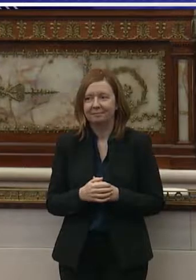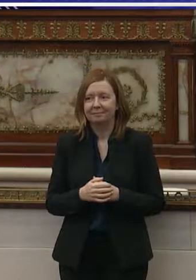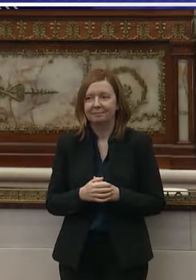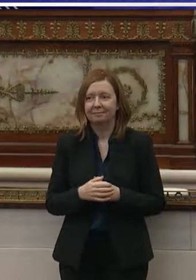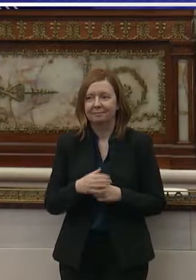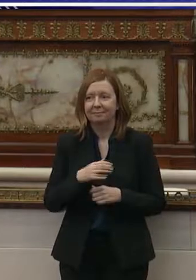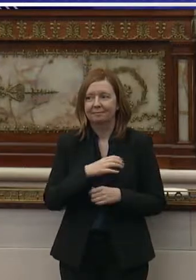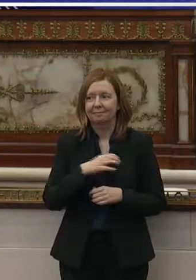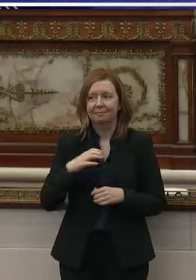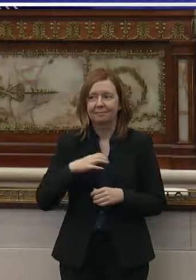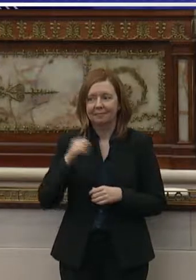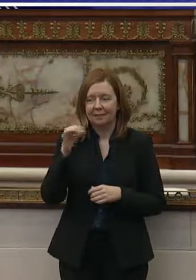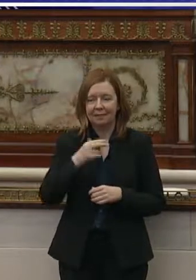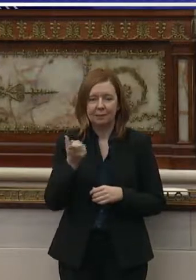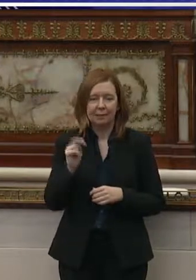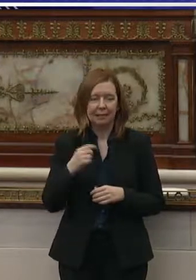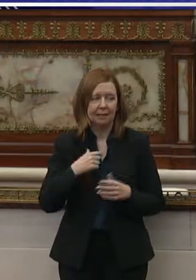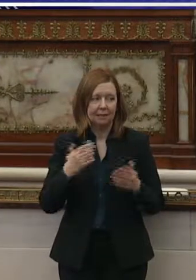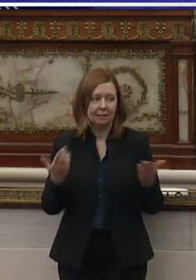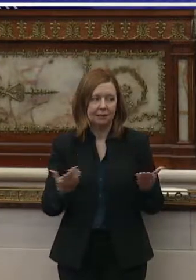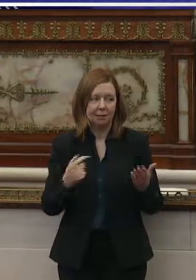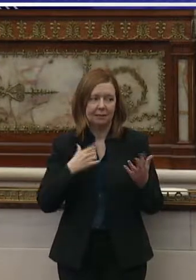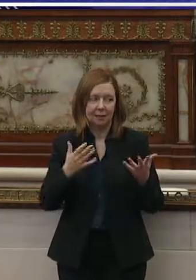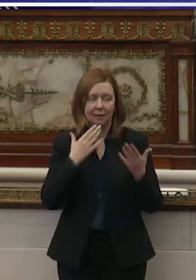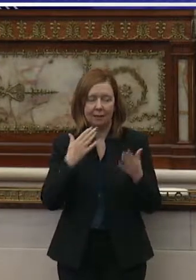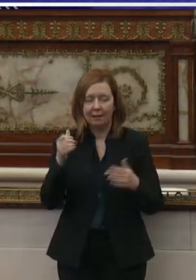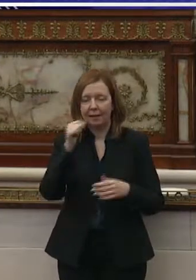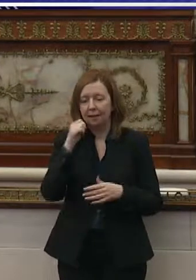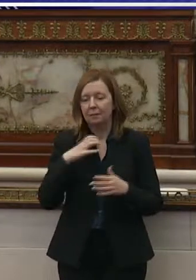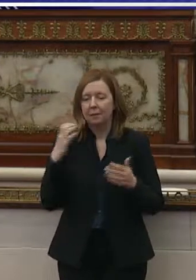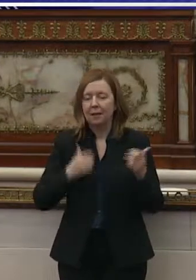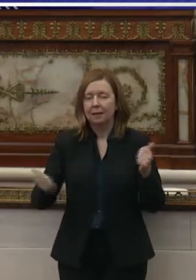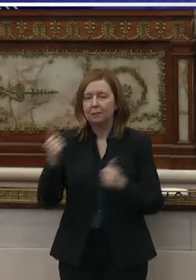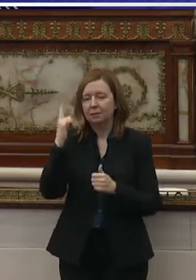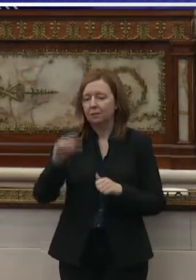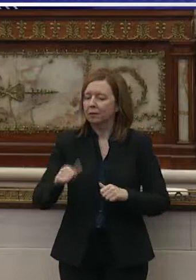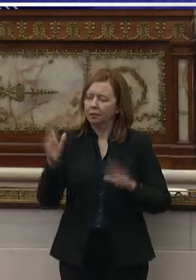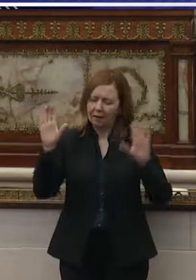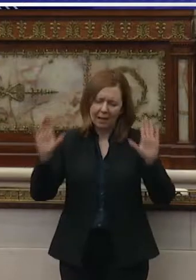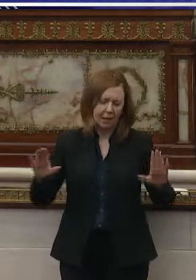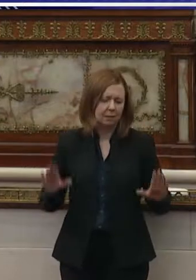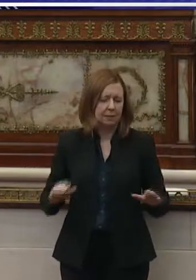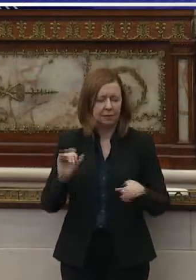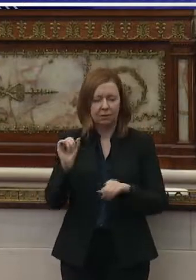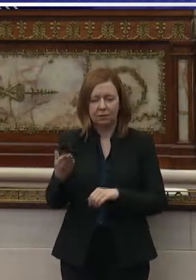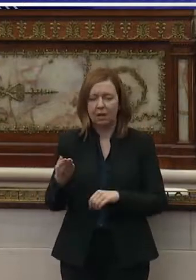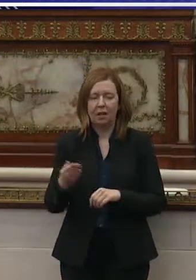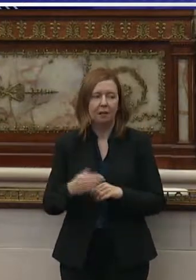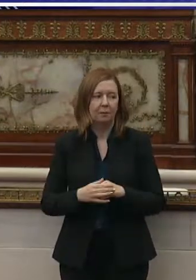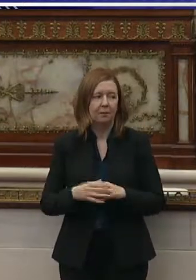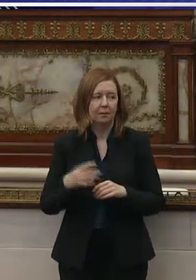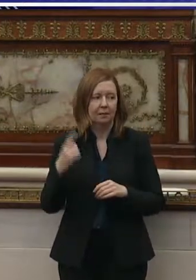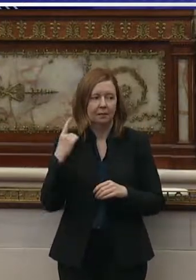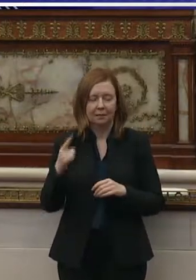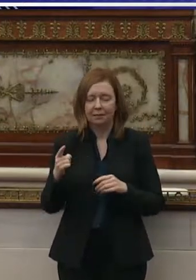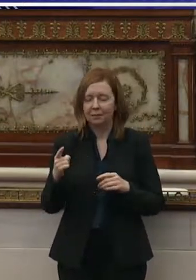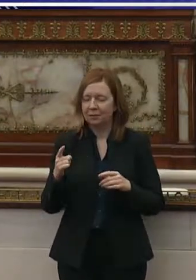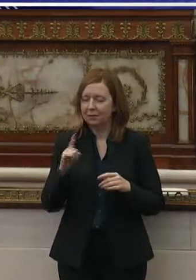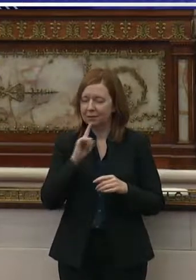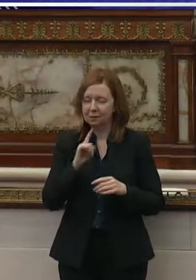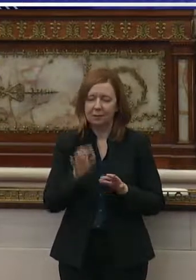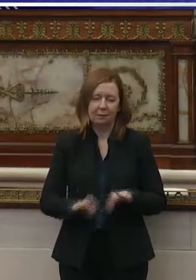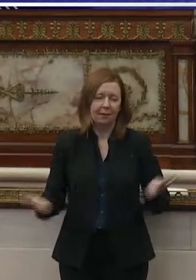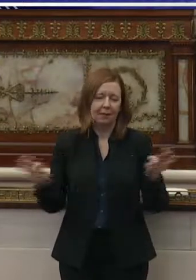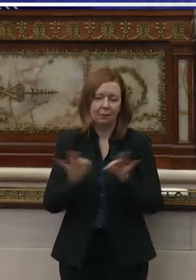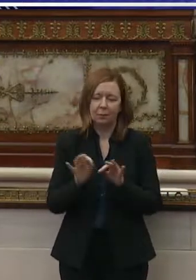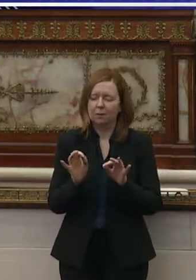Councilman Heenan is present, and I'm going to thank Madam Chair for another outstanding job over, extremely